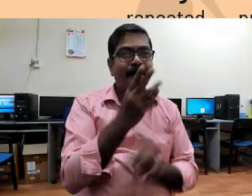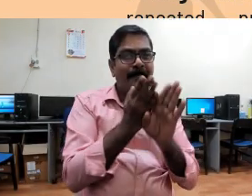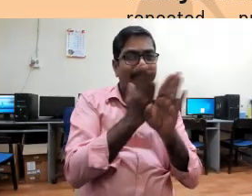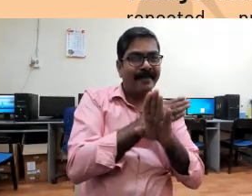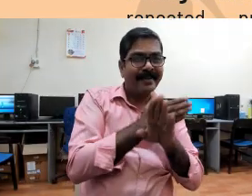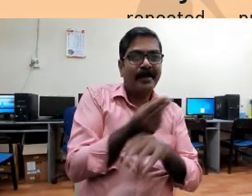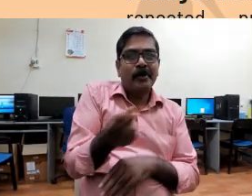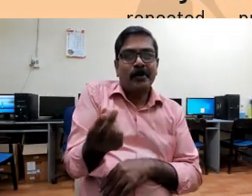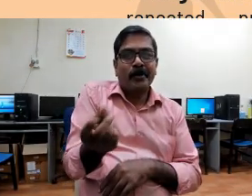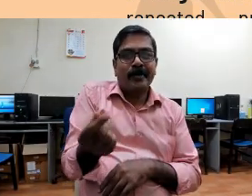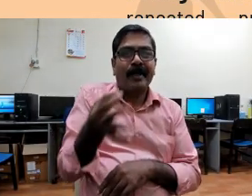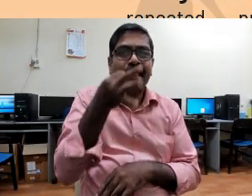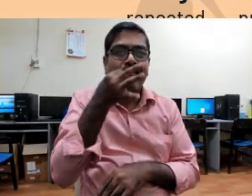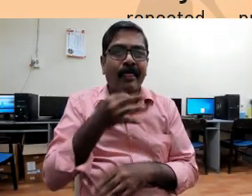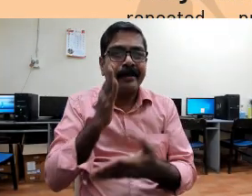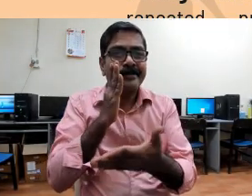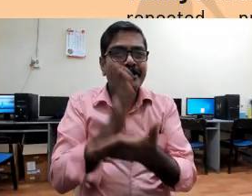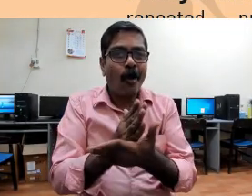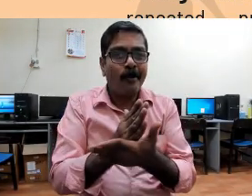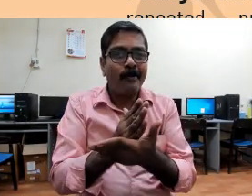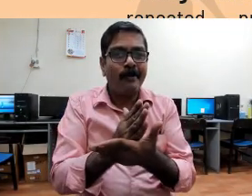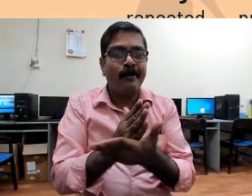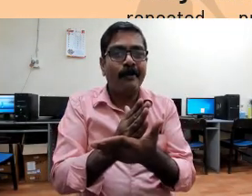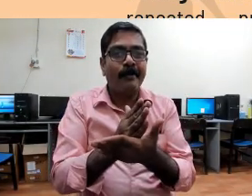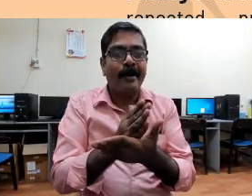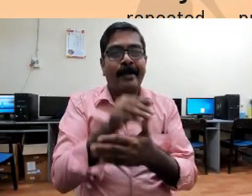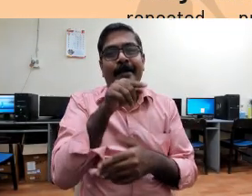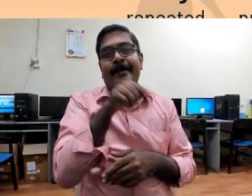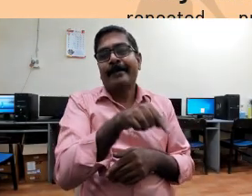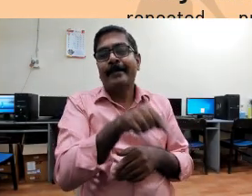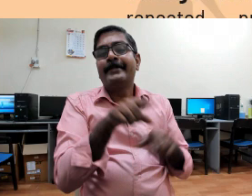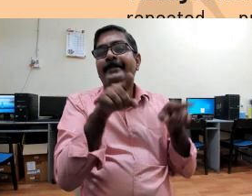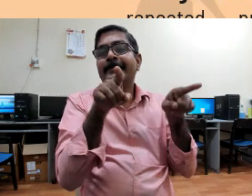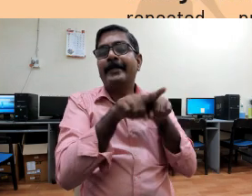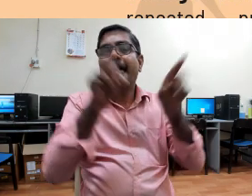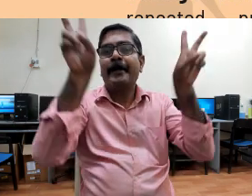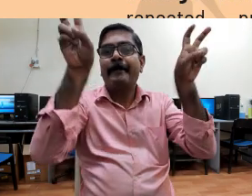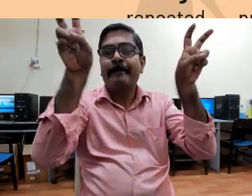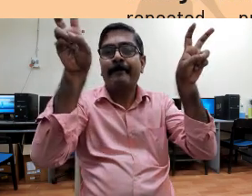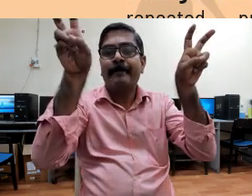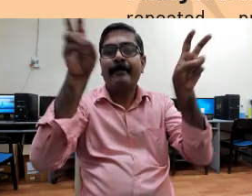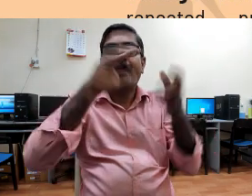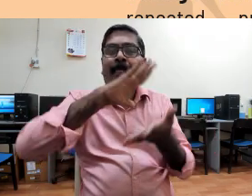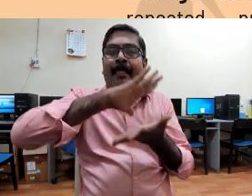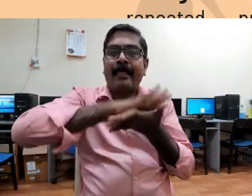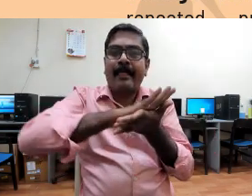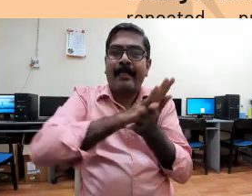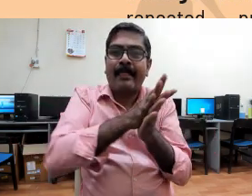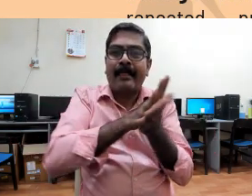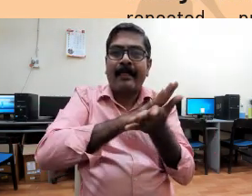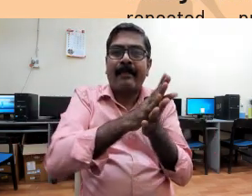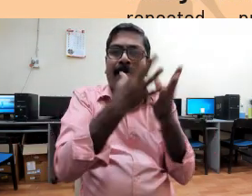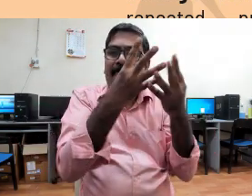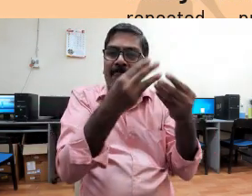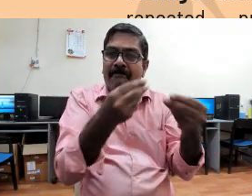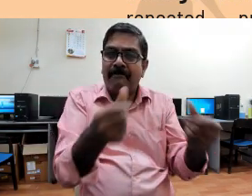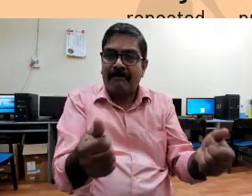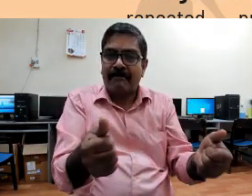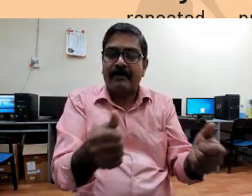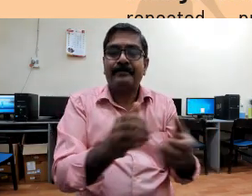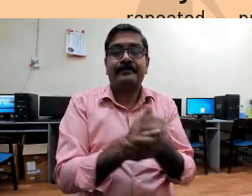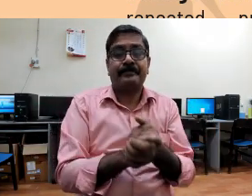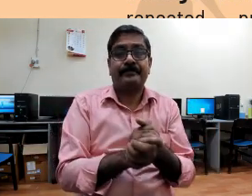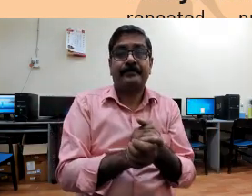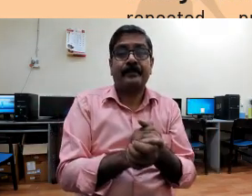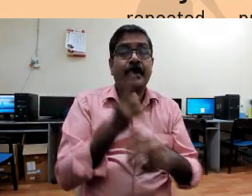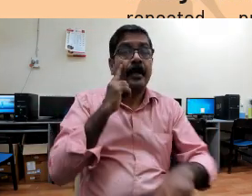and again and the food has not been served. The dog started to break the association that the food